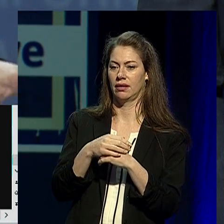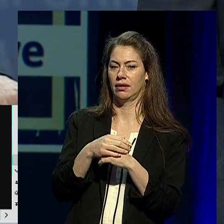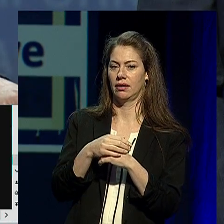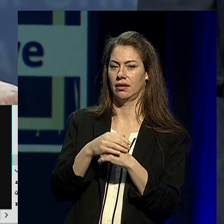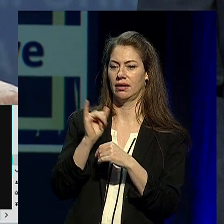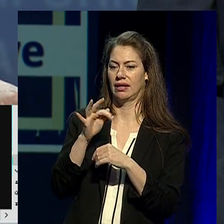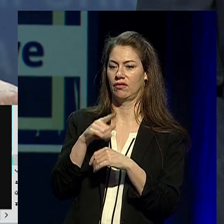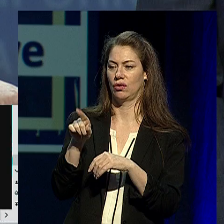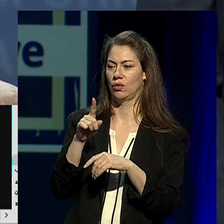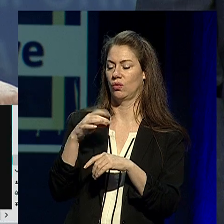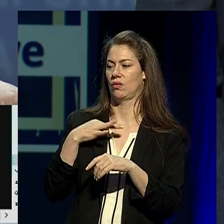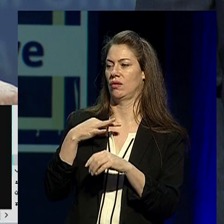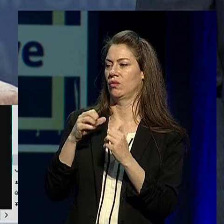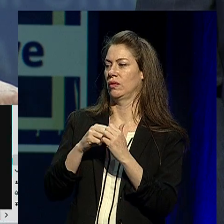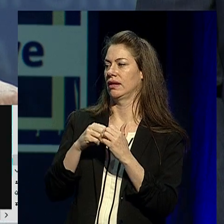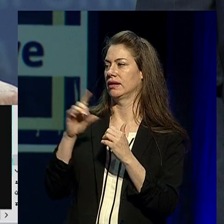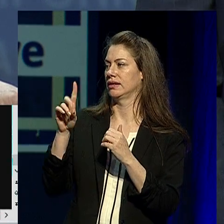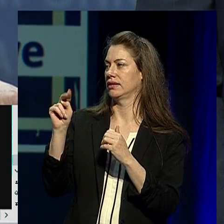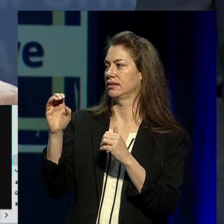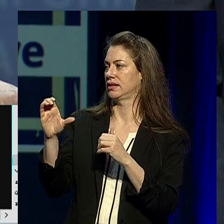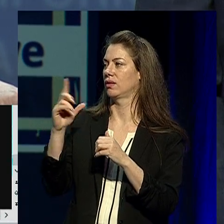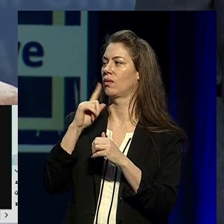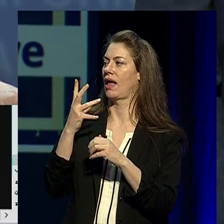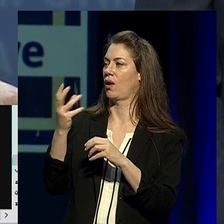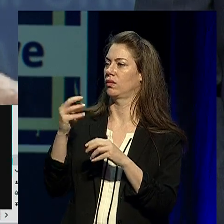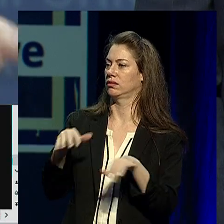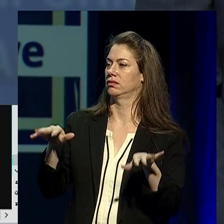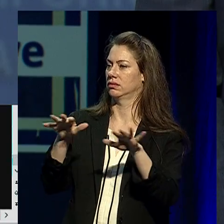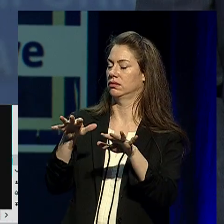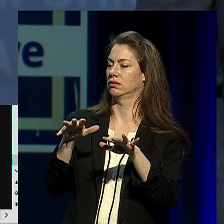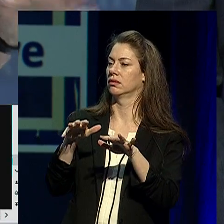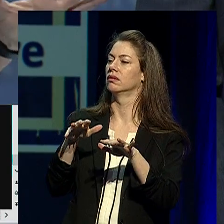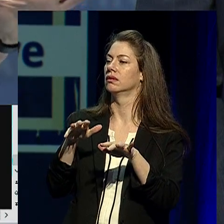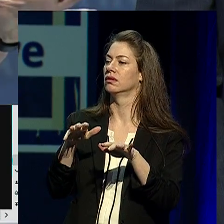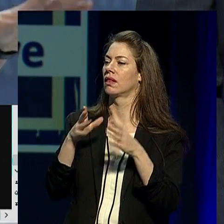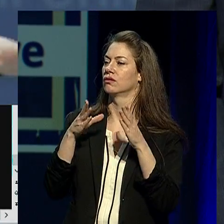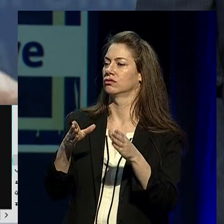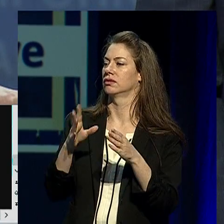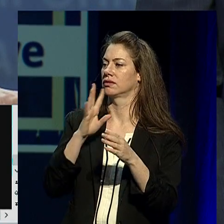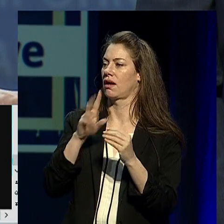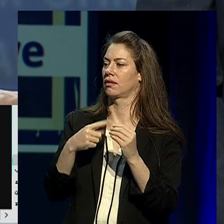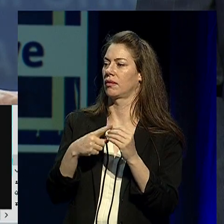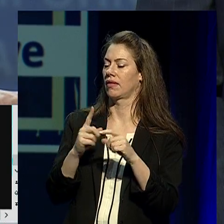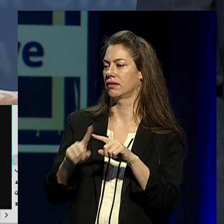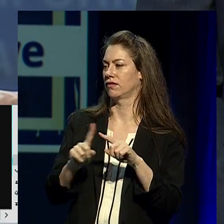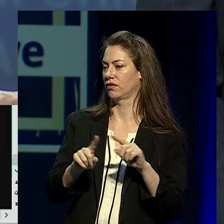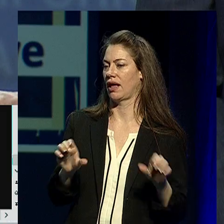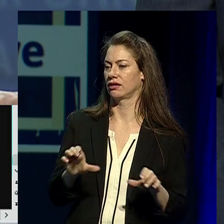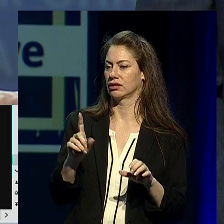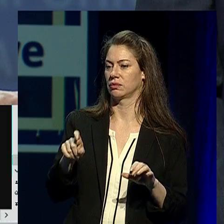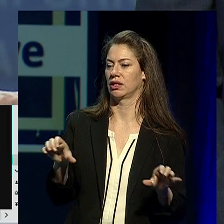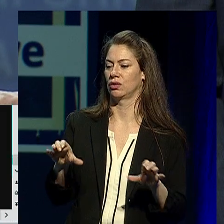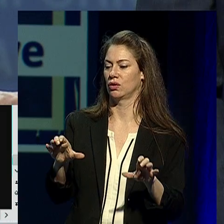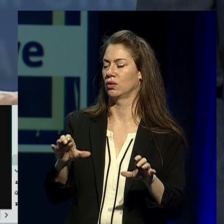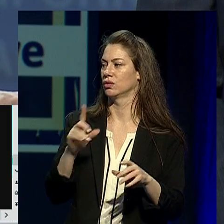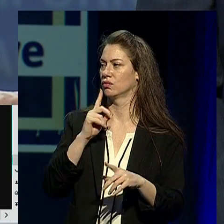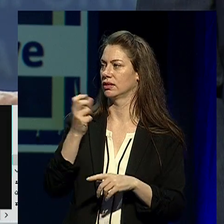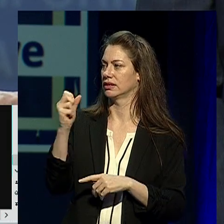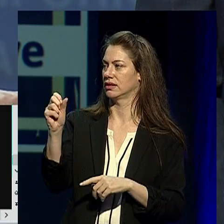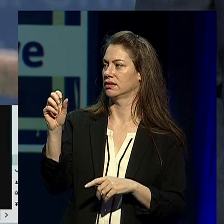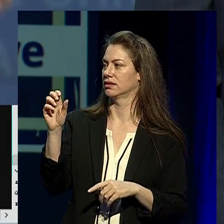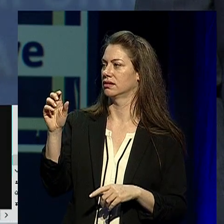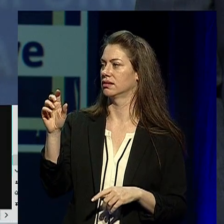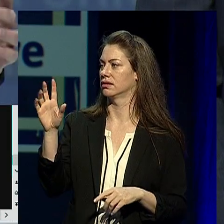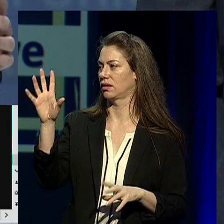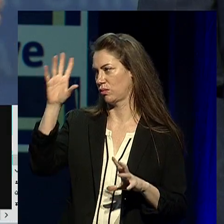the DNC out into the fields talking about all the different actions that we need to take to resist Donald